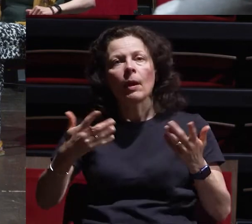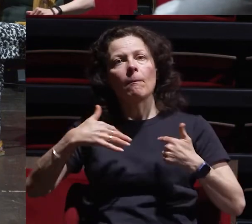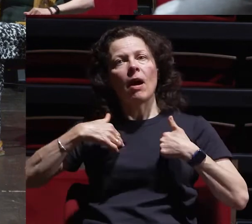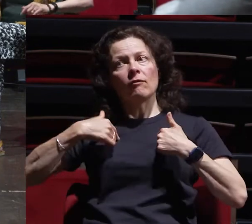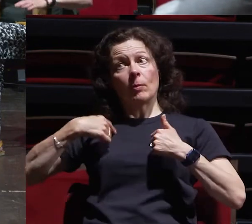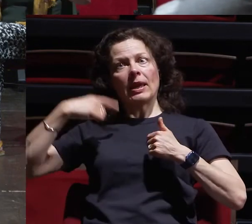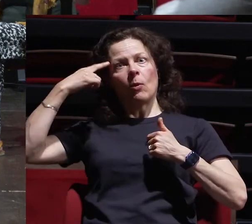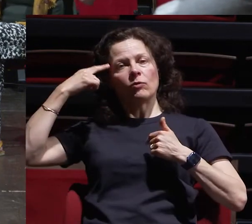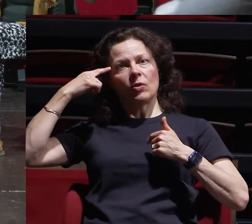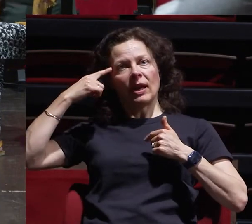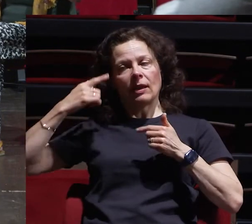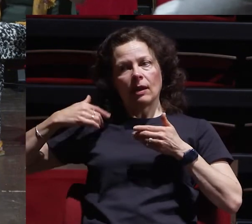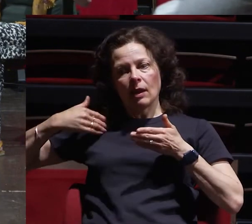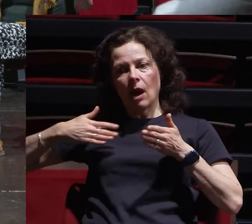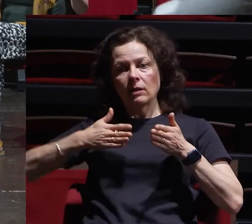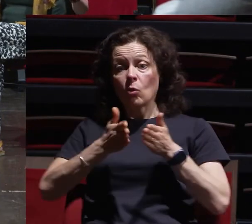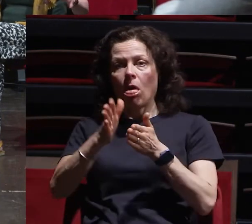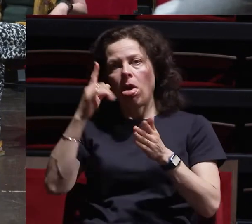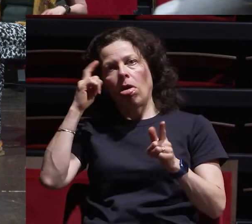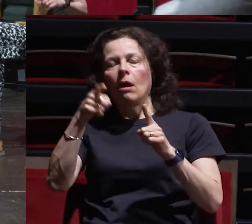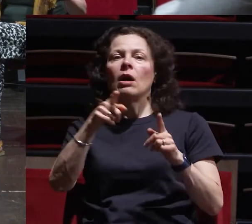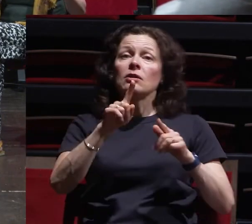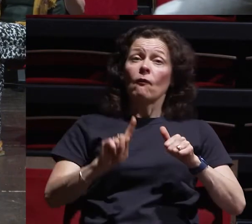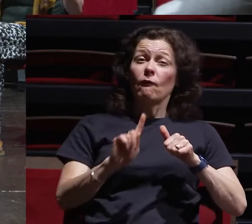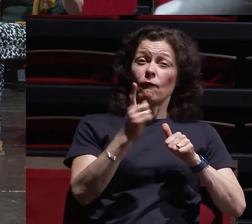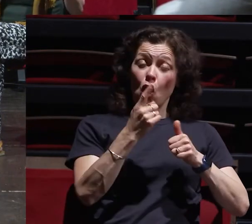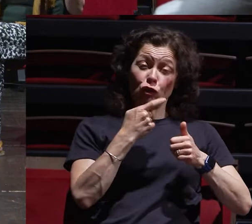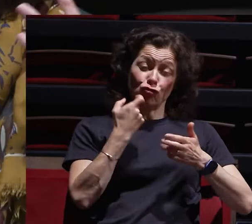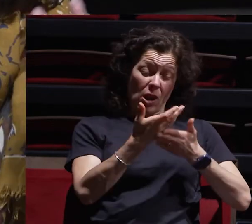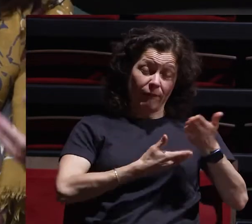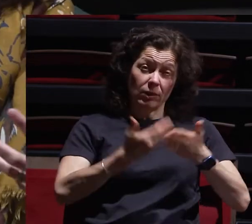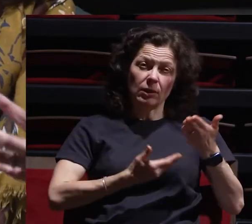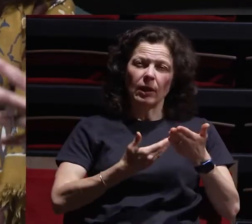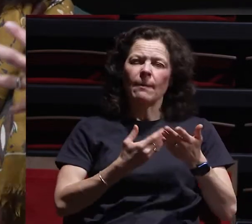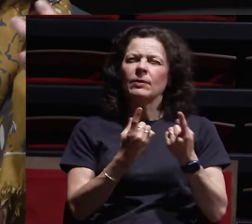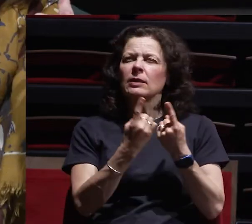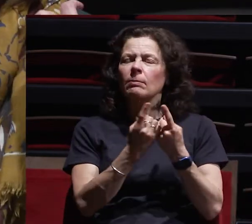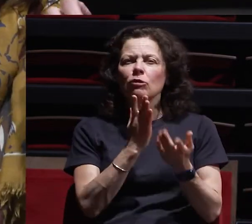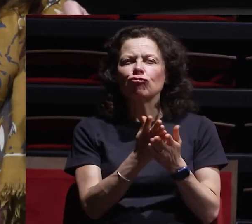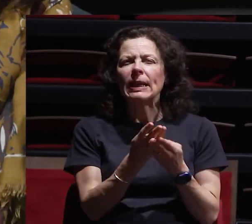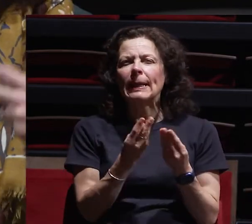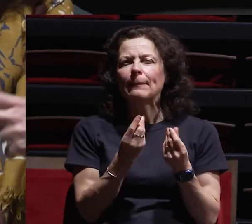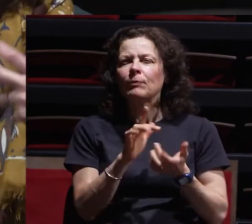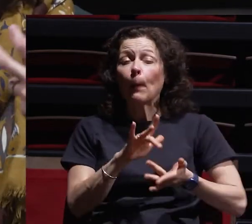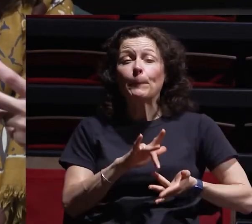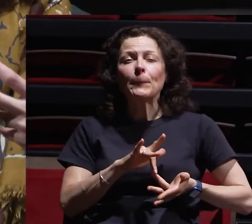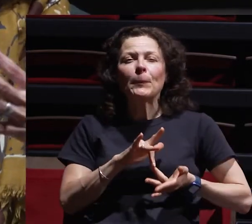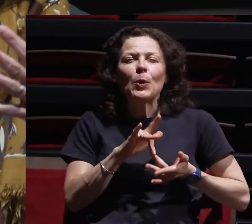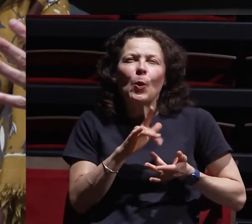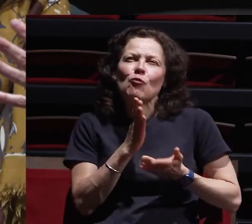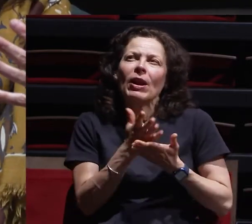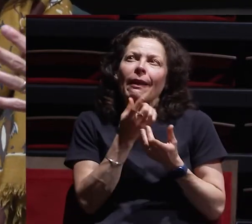off downstream into something that is not helpful. But the first draft, I find something really pure and